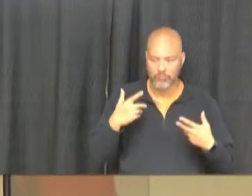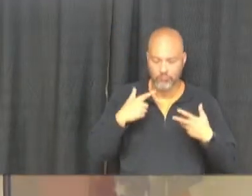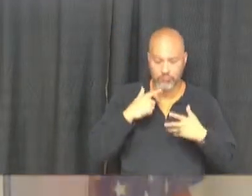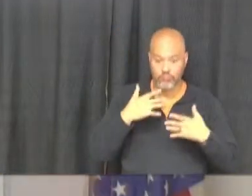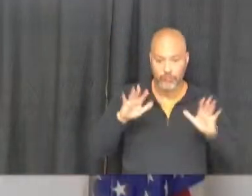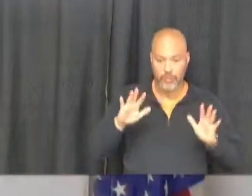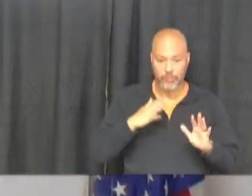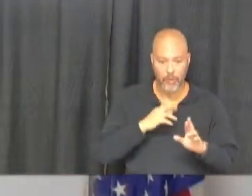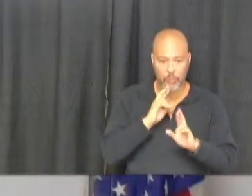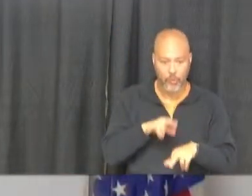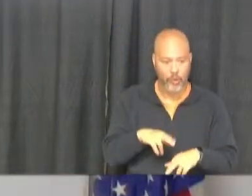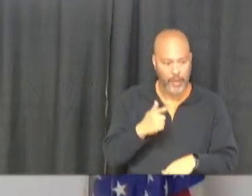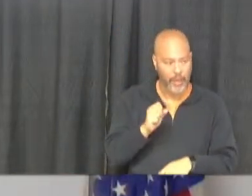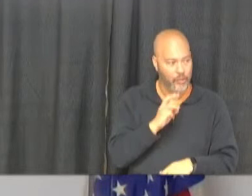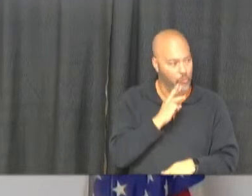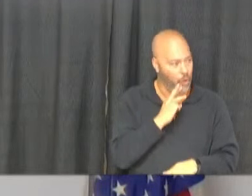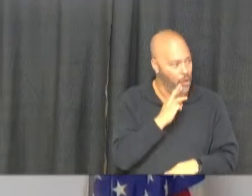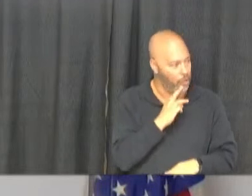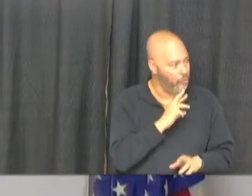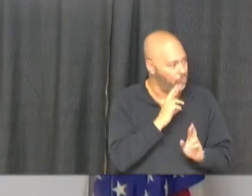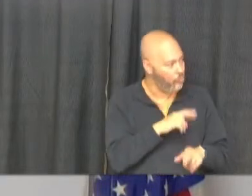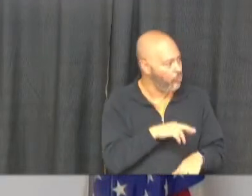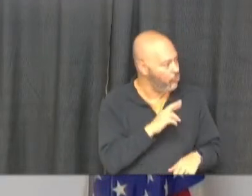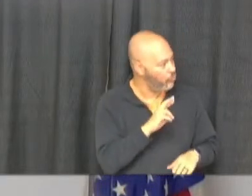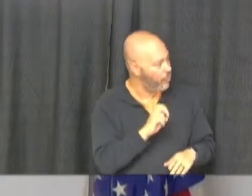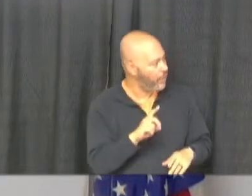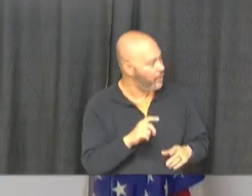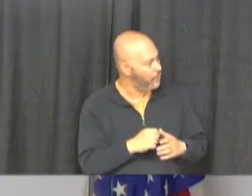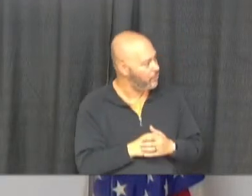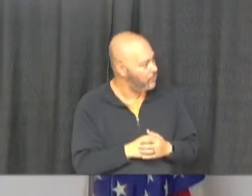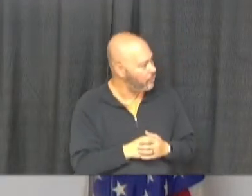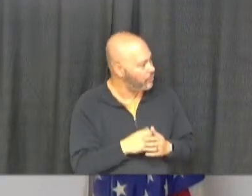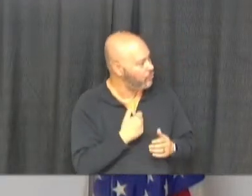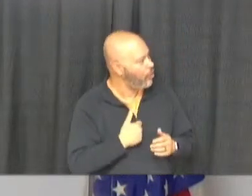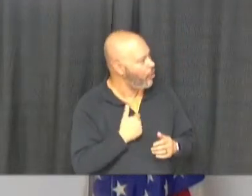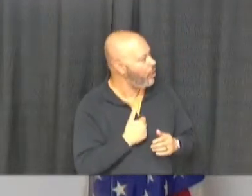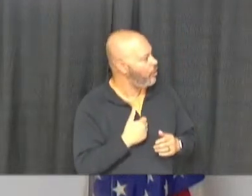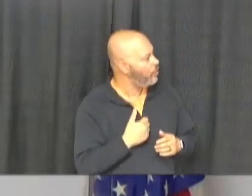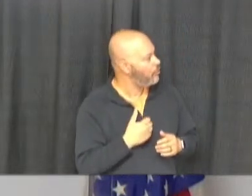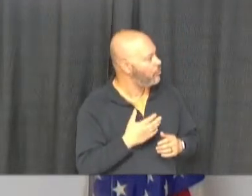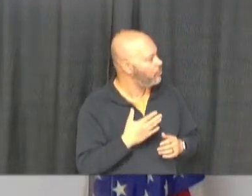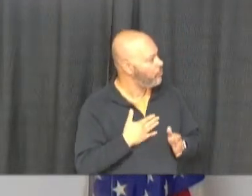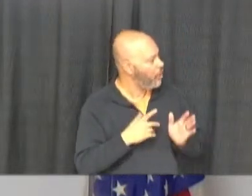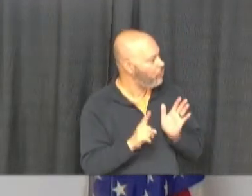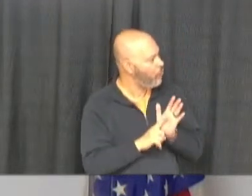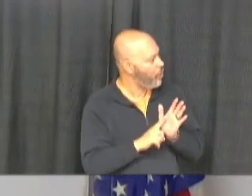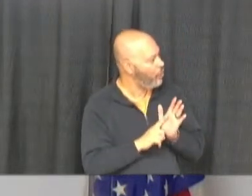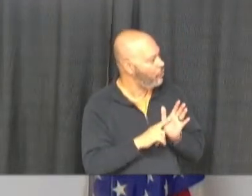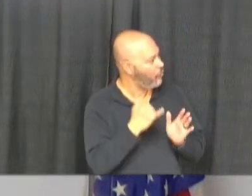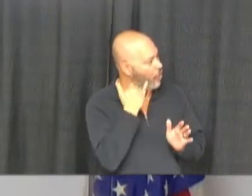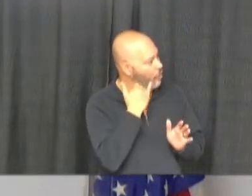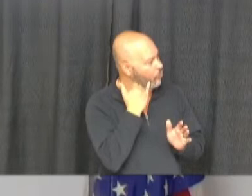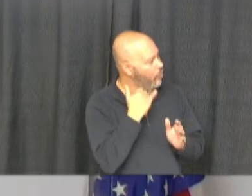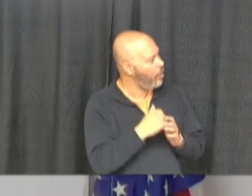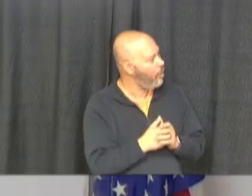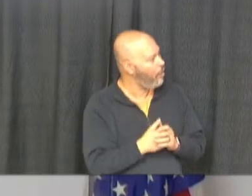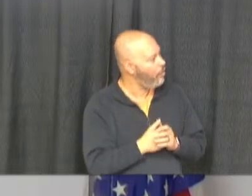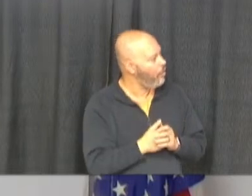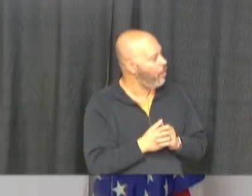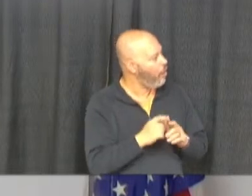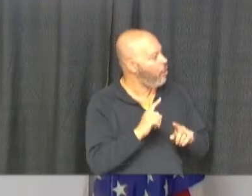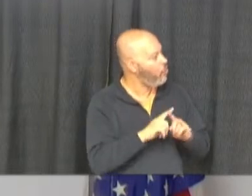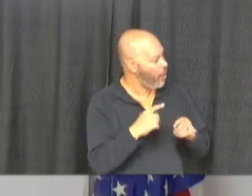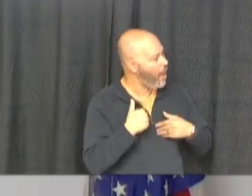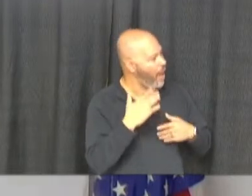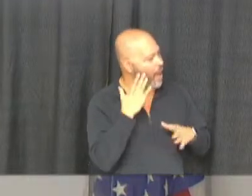Thank you. Thank you. Gas and Water Committee report, Chairperson Red, you're recognized. Sorry about that. My ringer on my phone just went off. That's okay. But